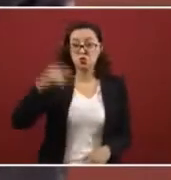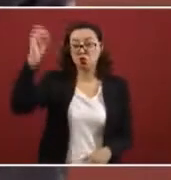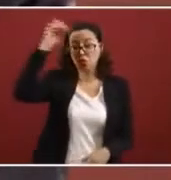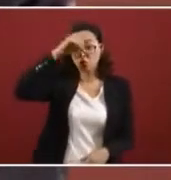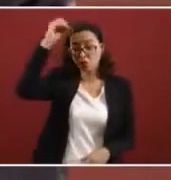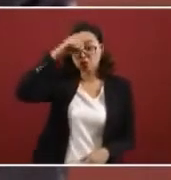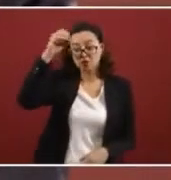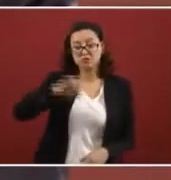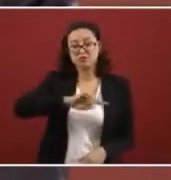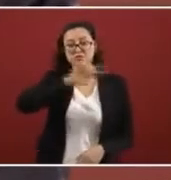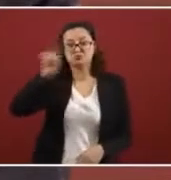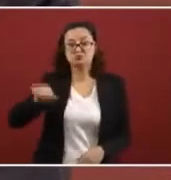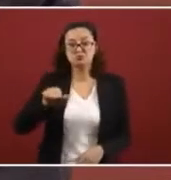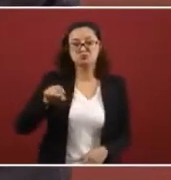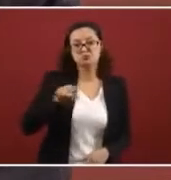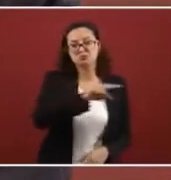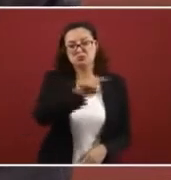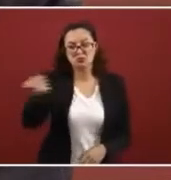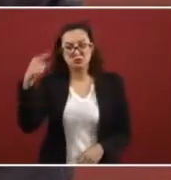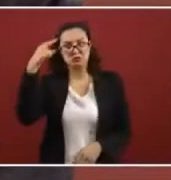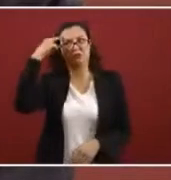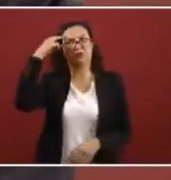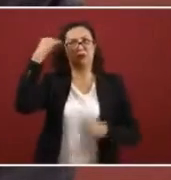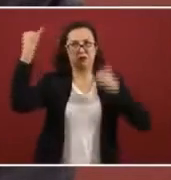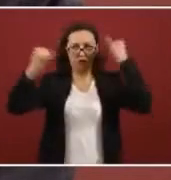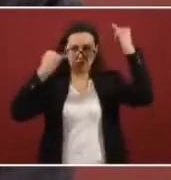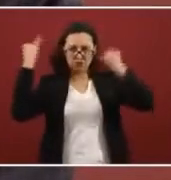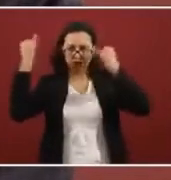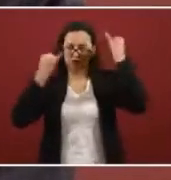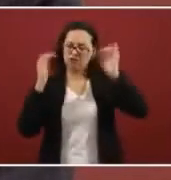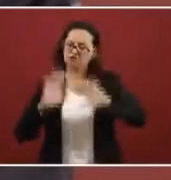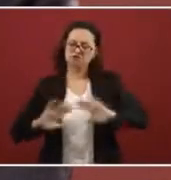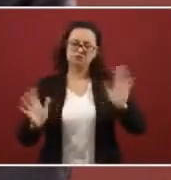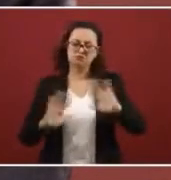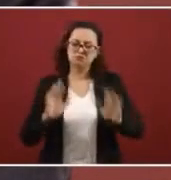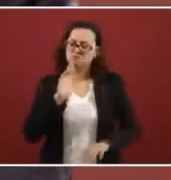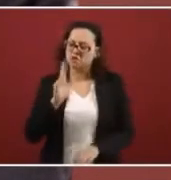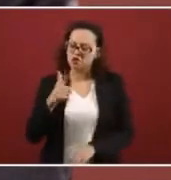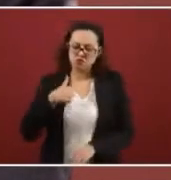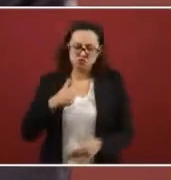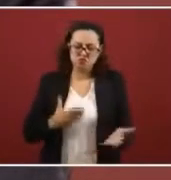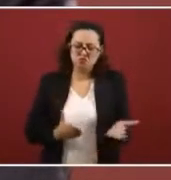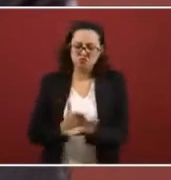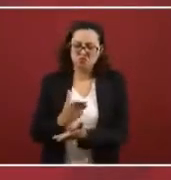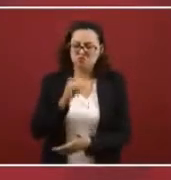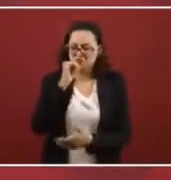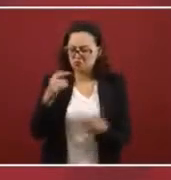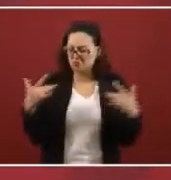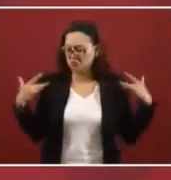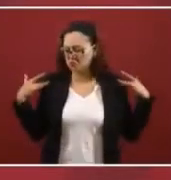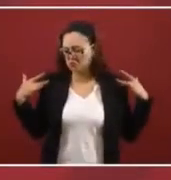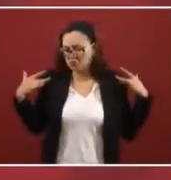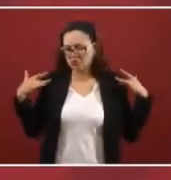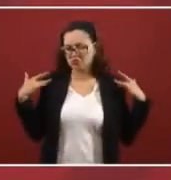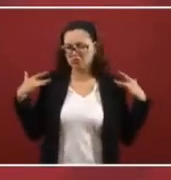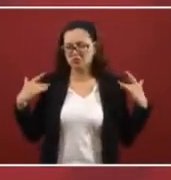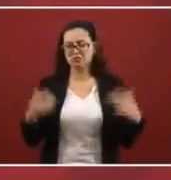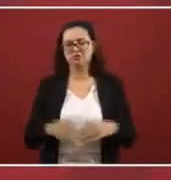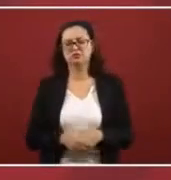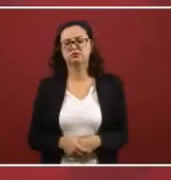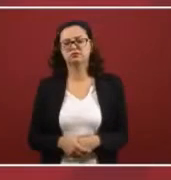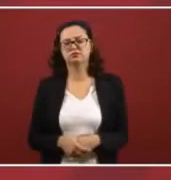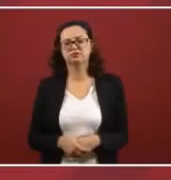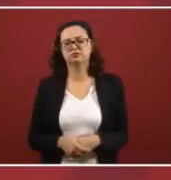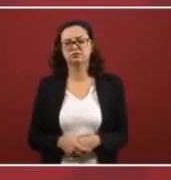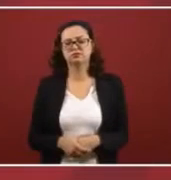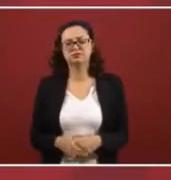don't give a las malas interpretaciones, people opportunity to give bad interpretations. Pues extremo,